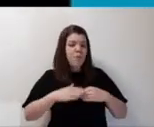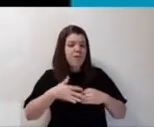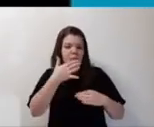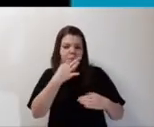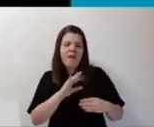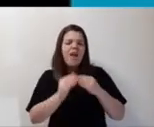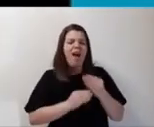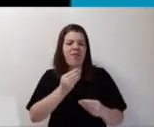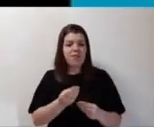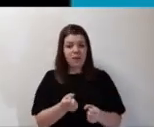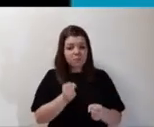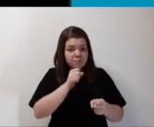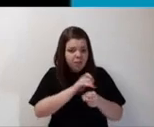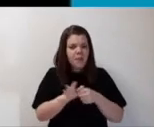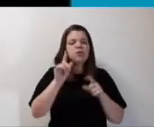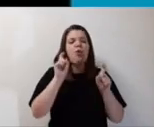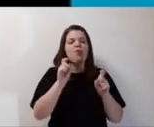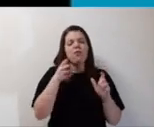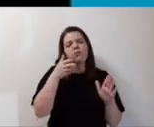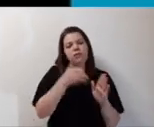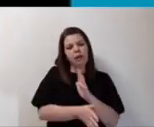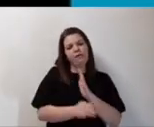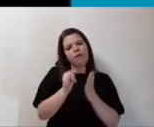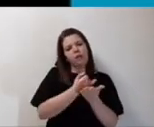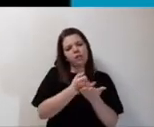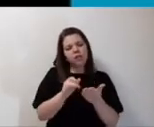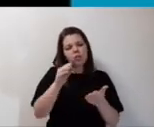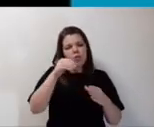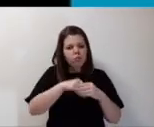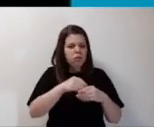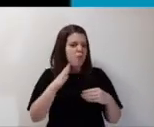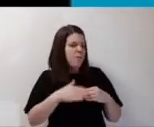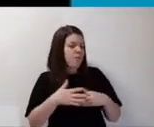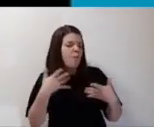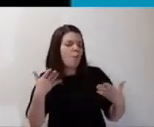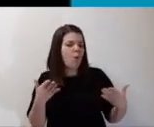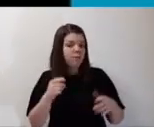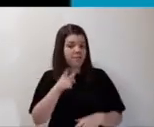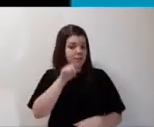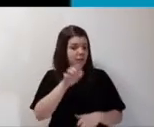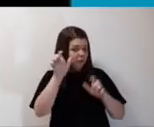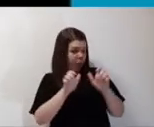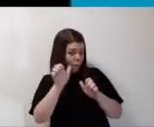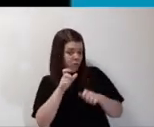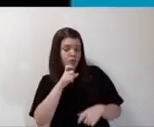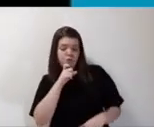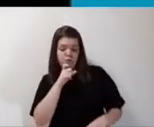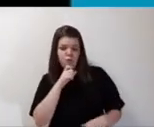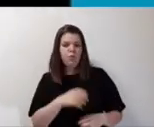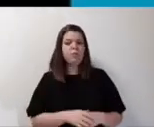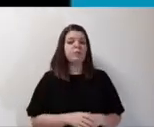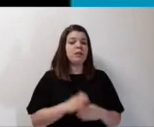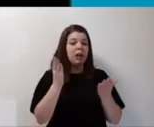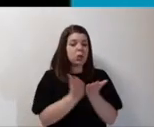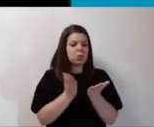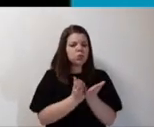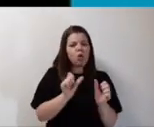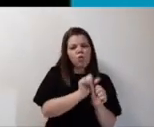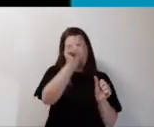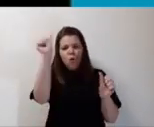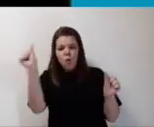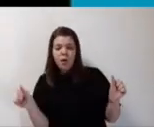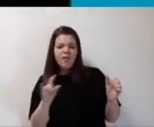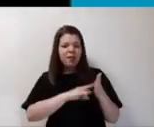learn, as well as measuring and iterating this learning process through the course. So it's